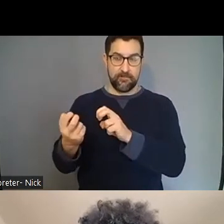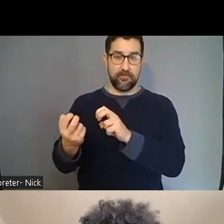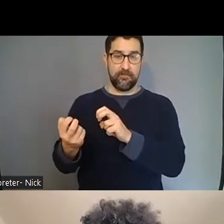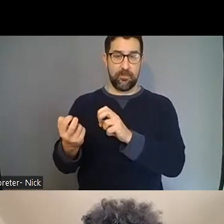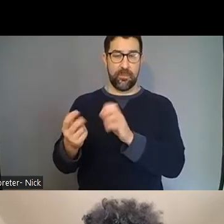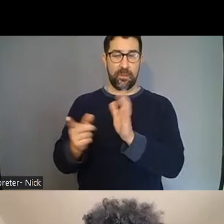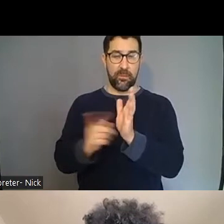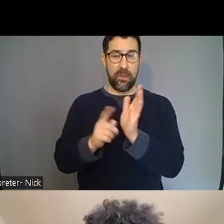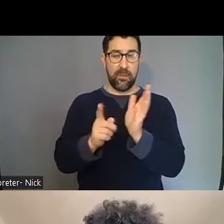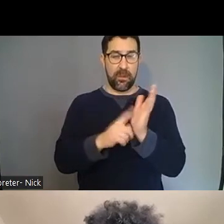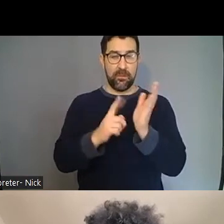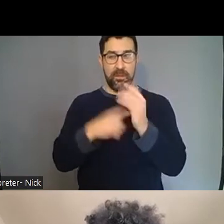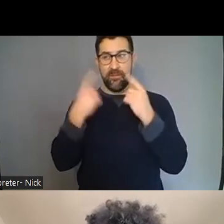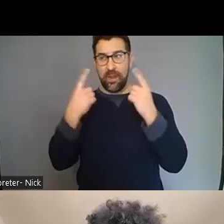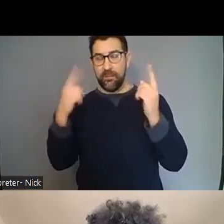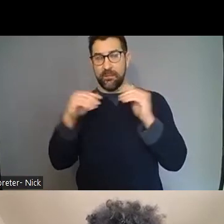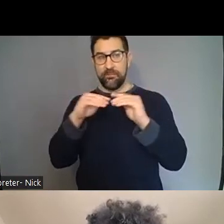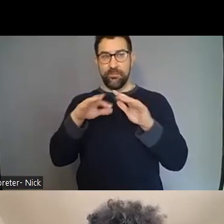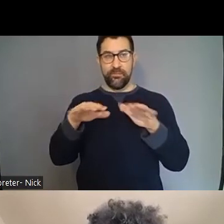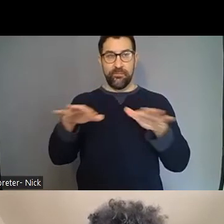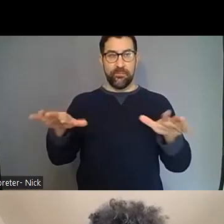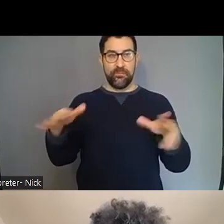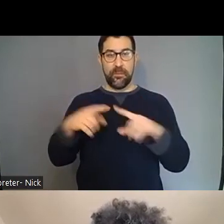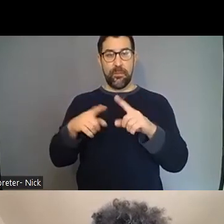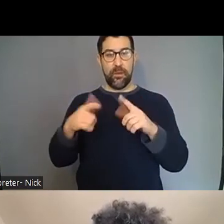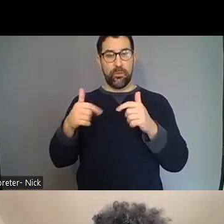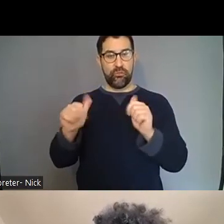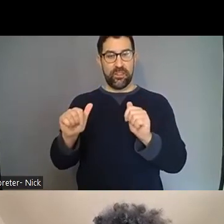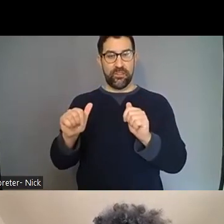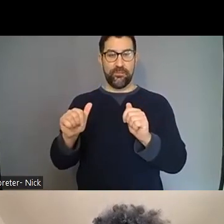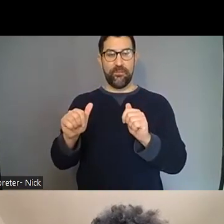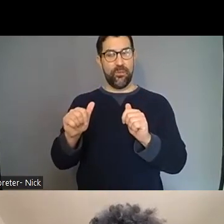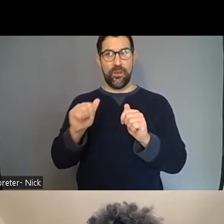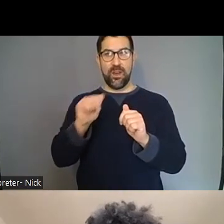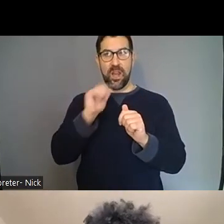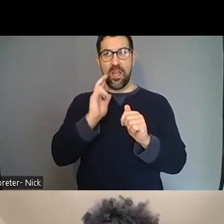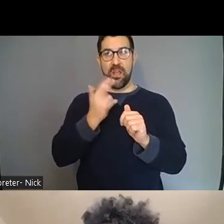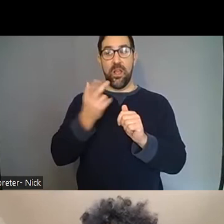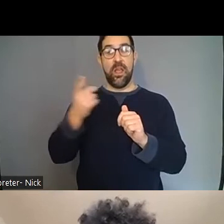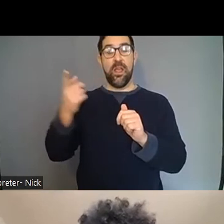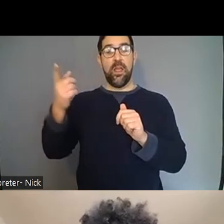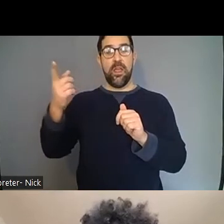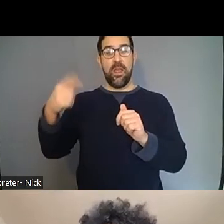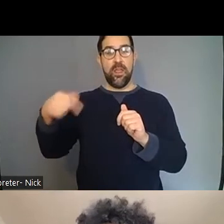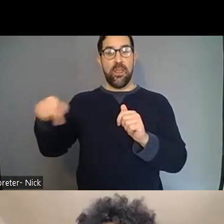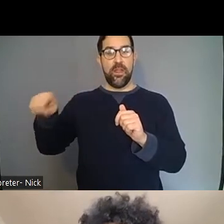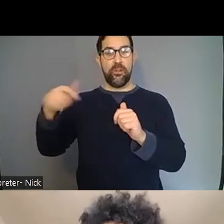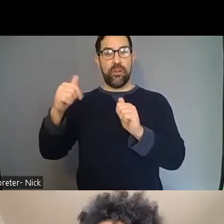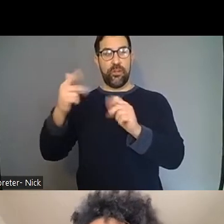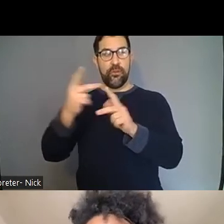But we're trying to, actually not us, but they are trying to find the fine line